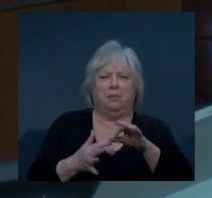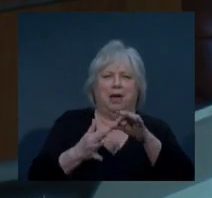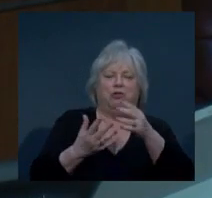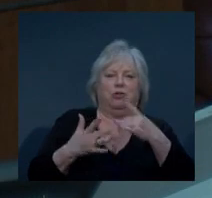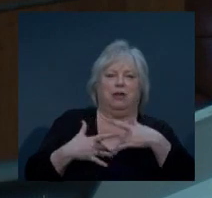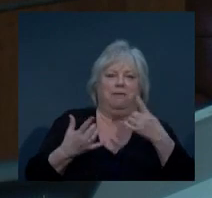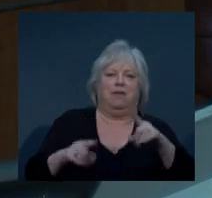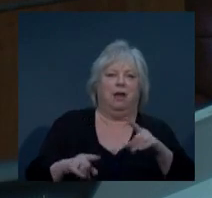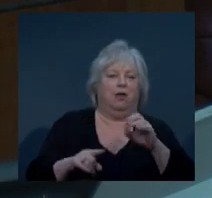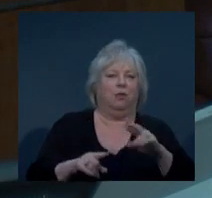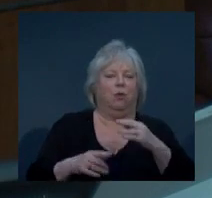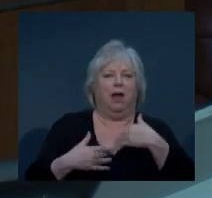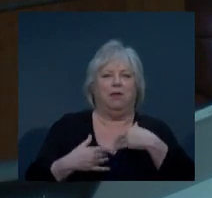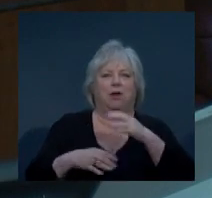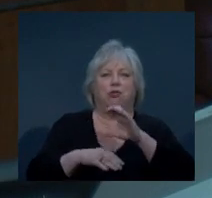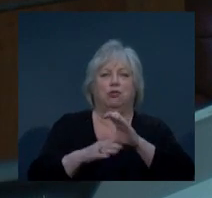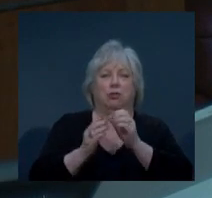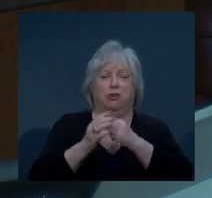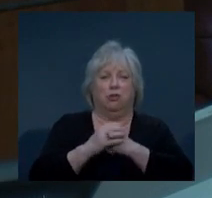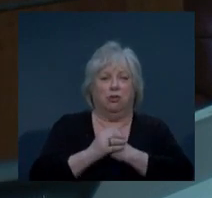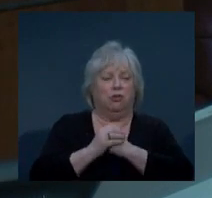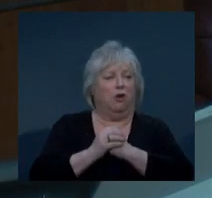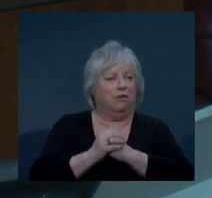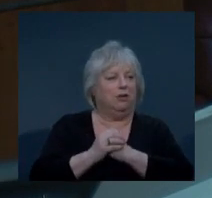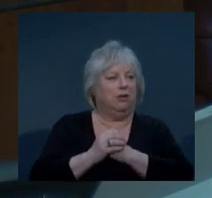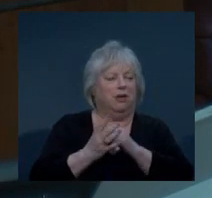service. That's something totally different.